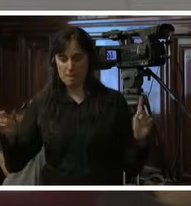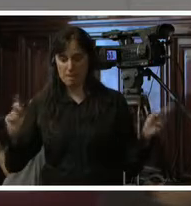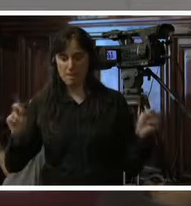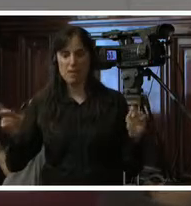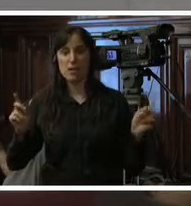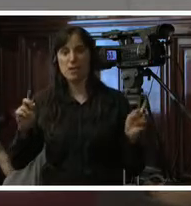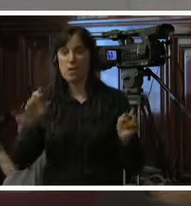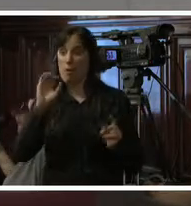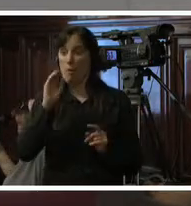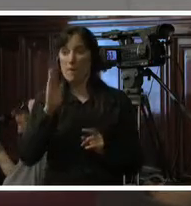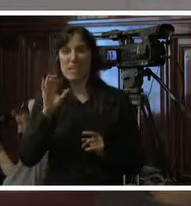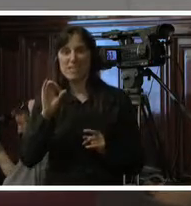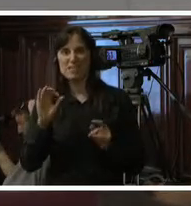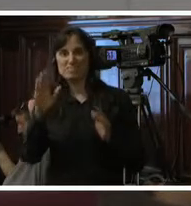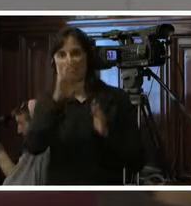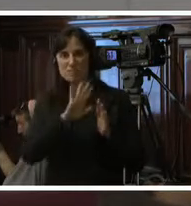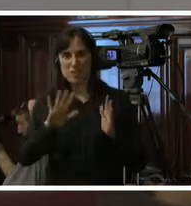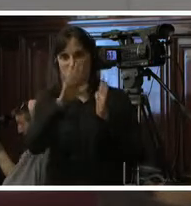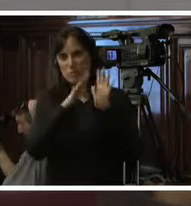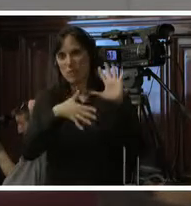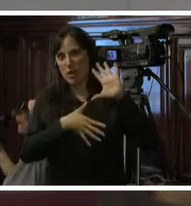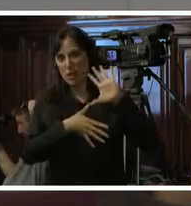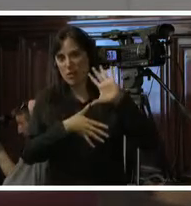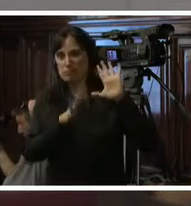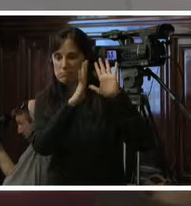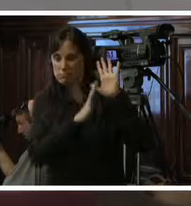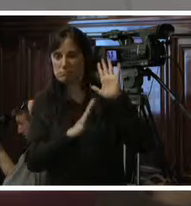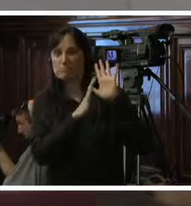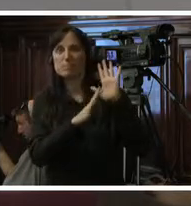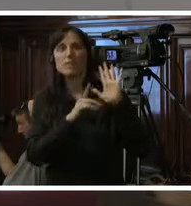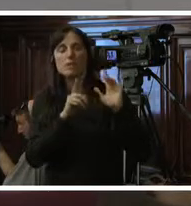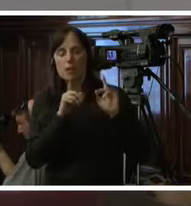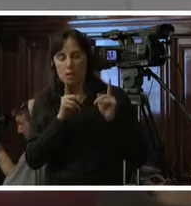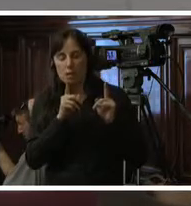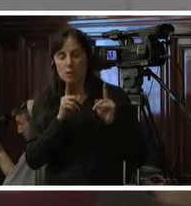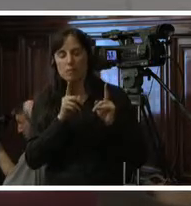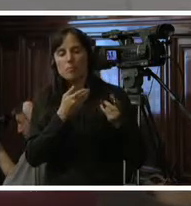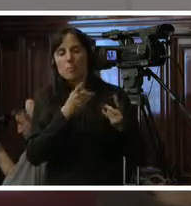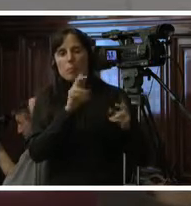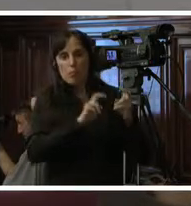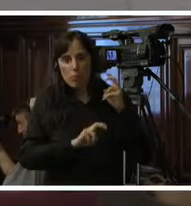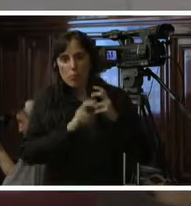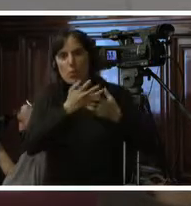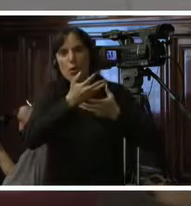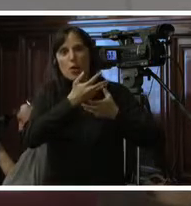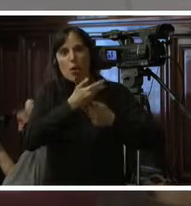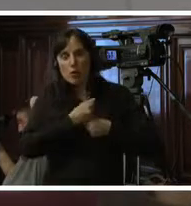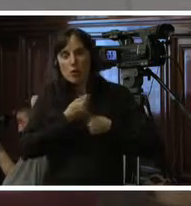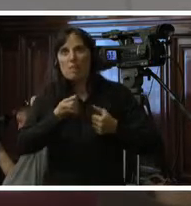And we have to try to get scientific certainty